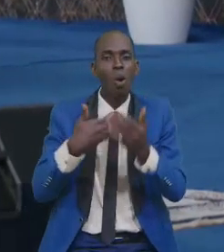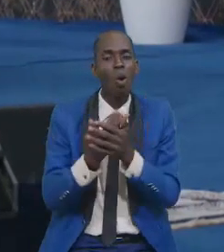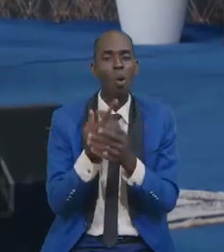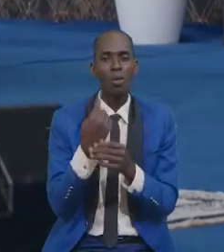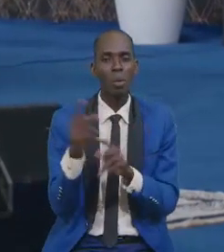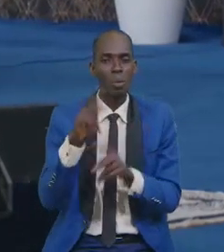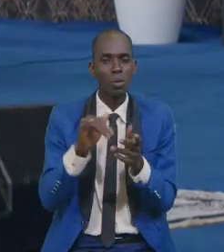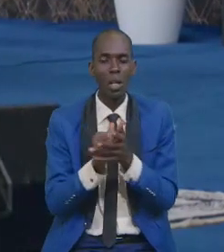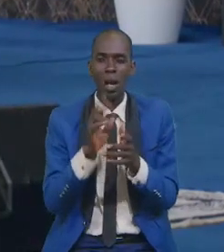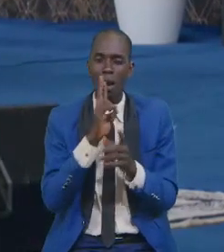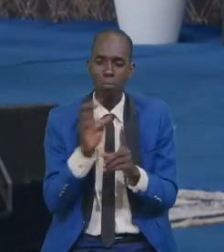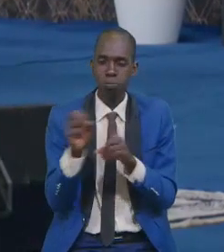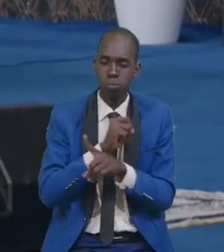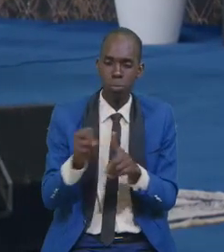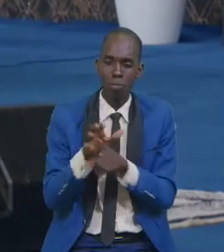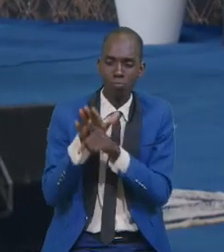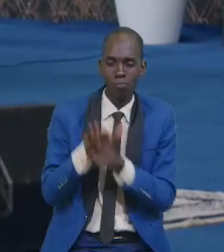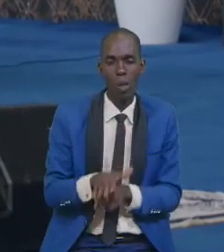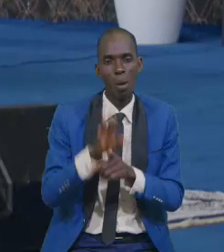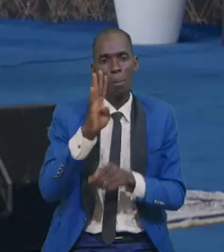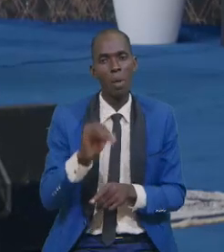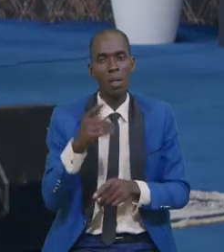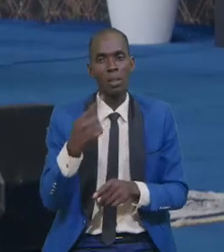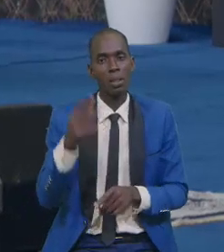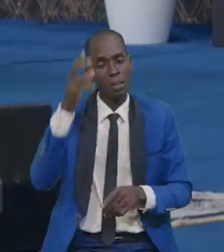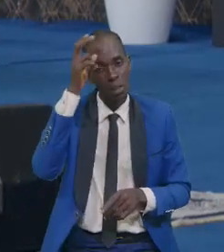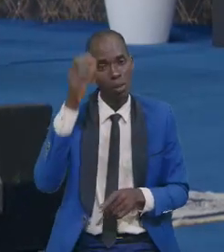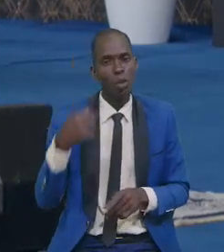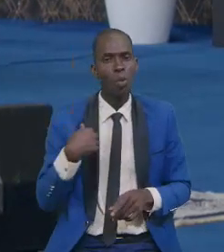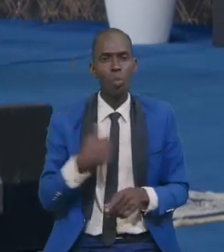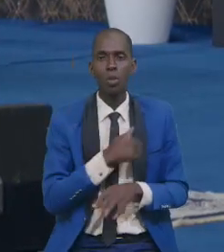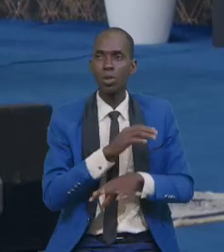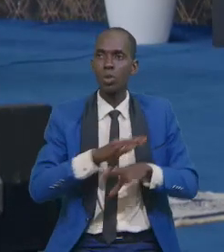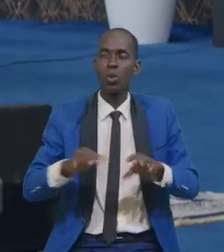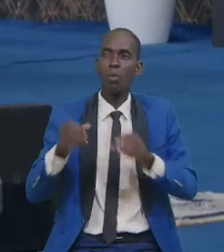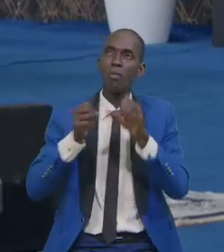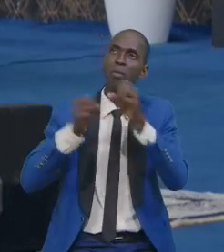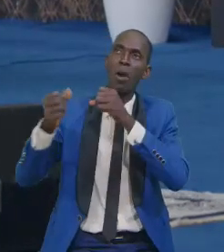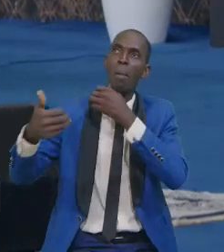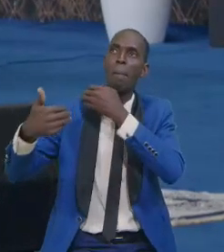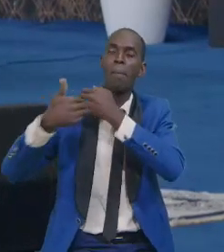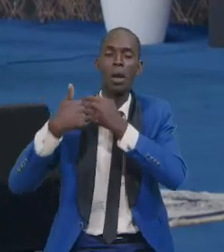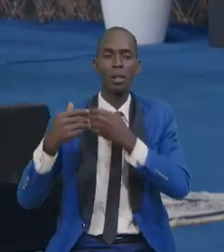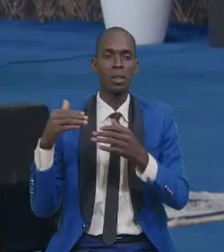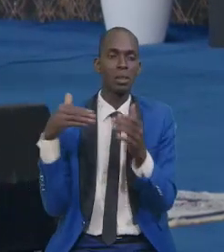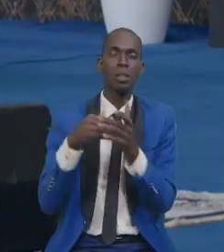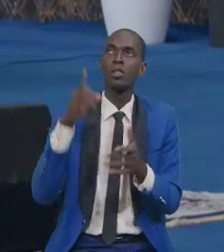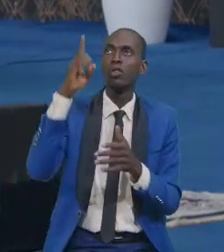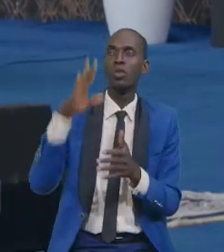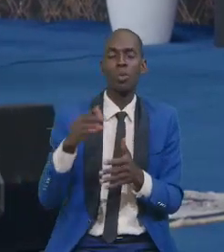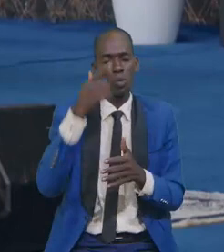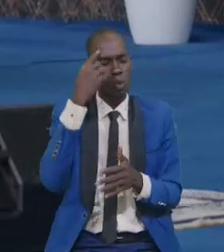Oppressed of the devil. You don't revenge on God what the devil is doing. You don't retaliate on